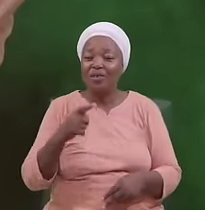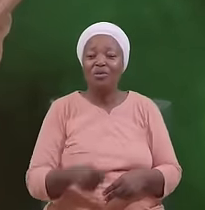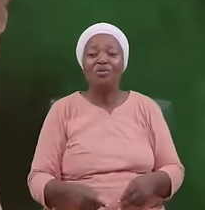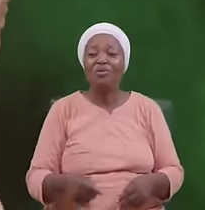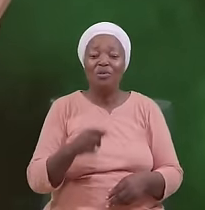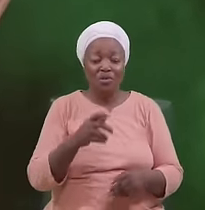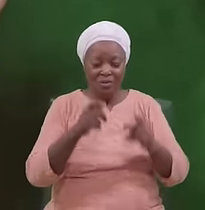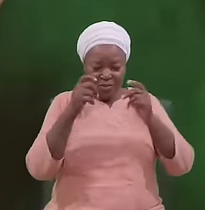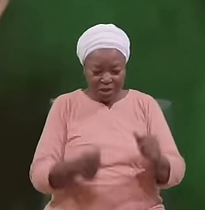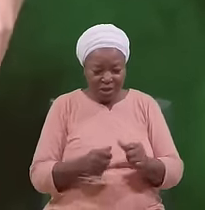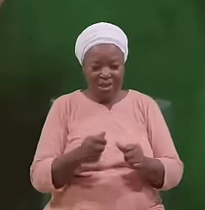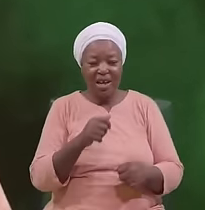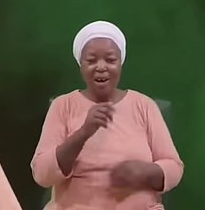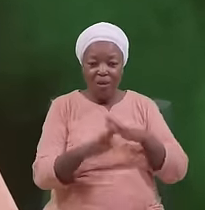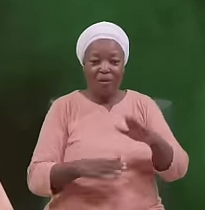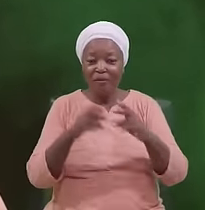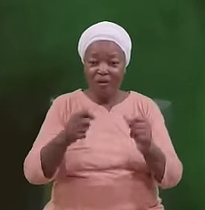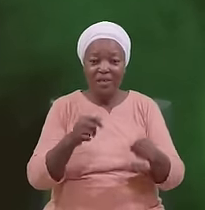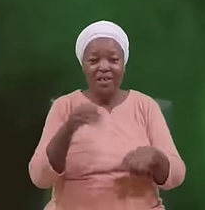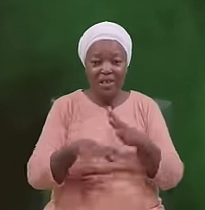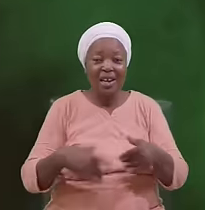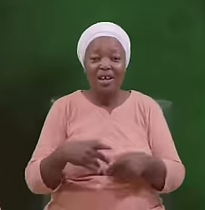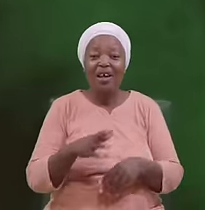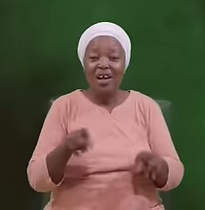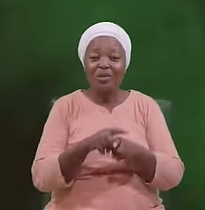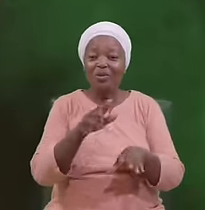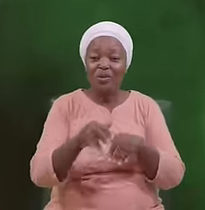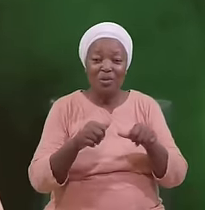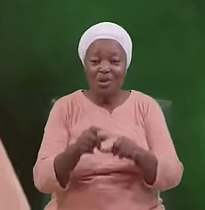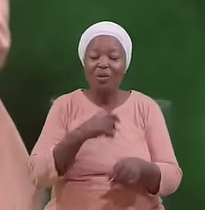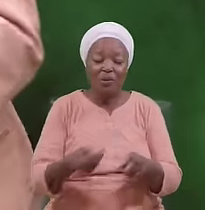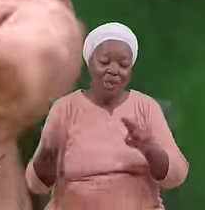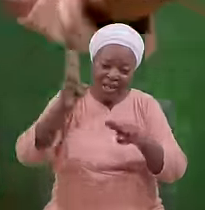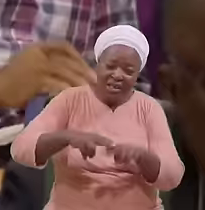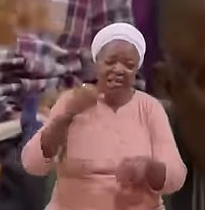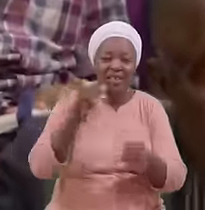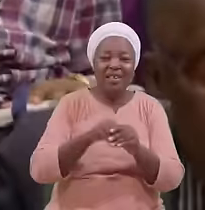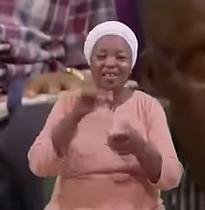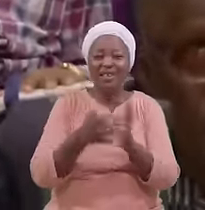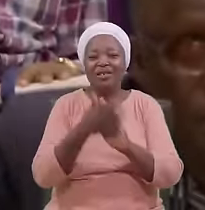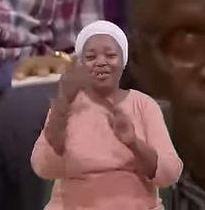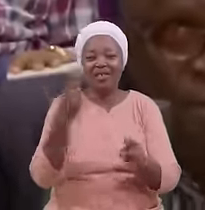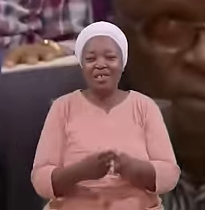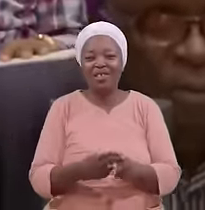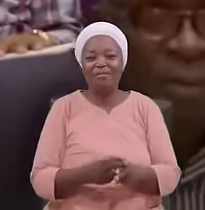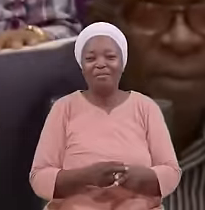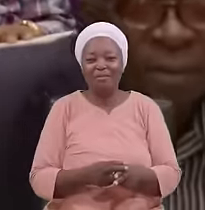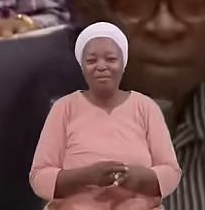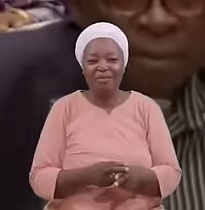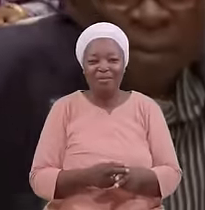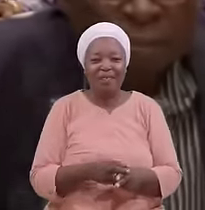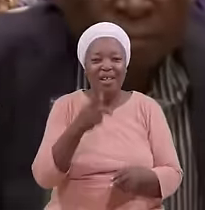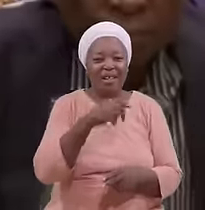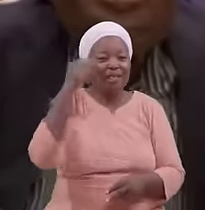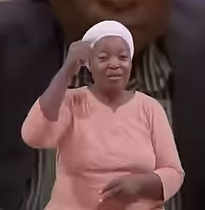in life as you are moving on will be multiplied in Jesus' name. The